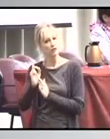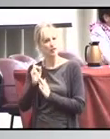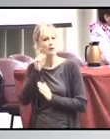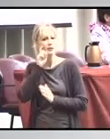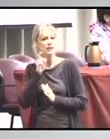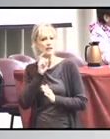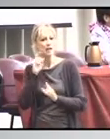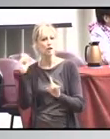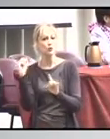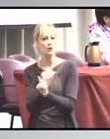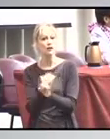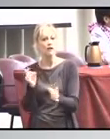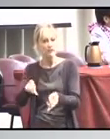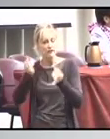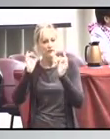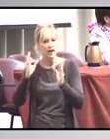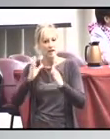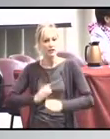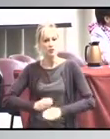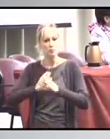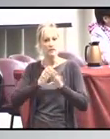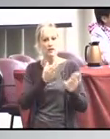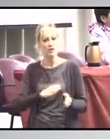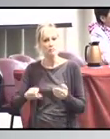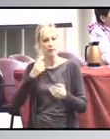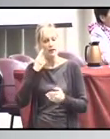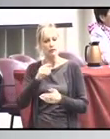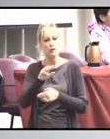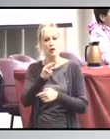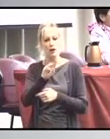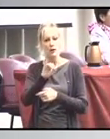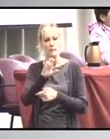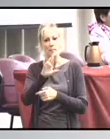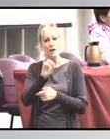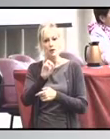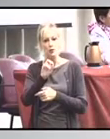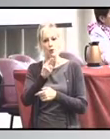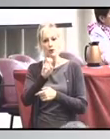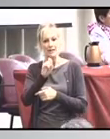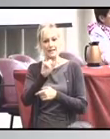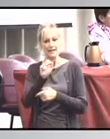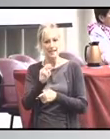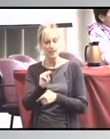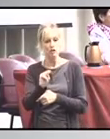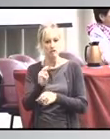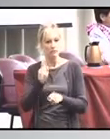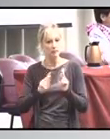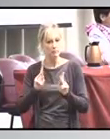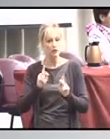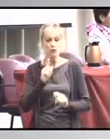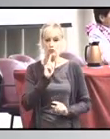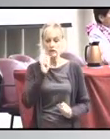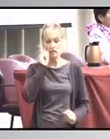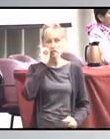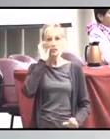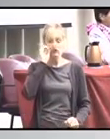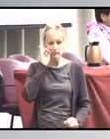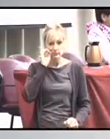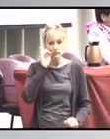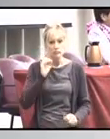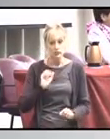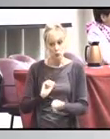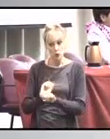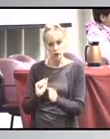violence prevention plan for the Micronesian communities in Hawaii. And it was really eye-opening for me to work with